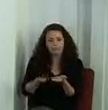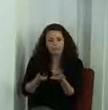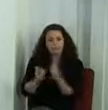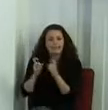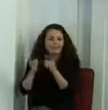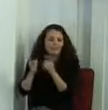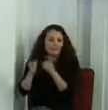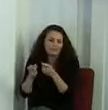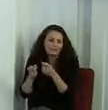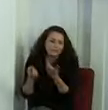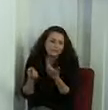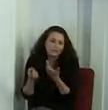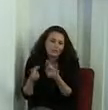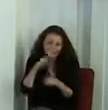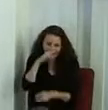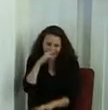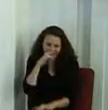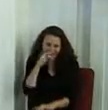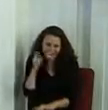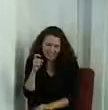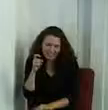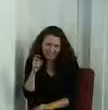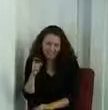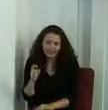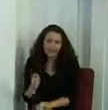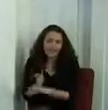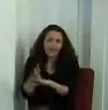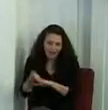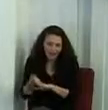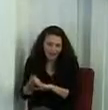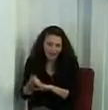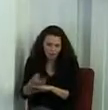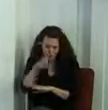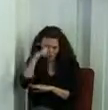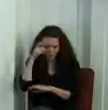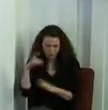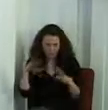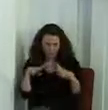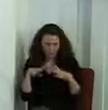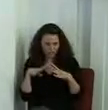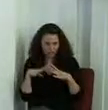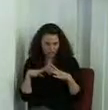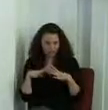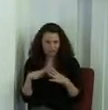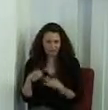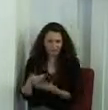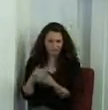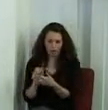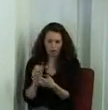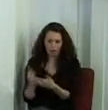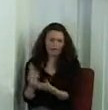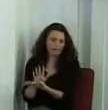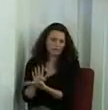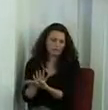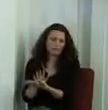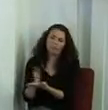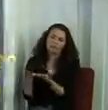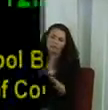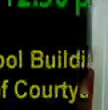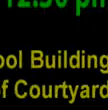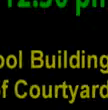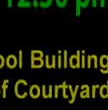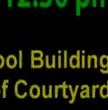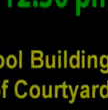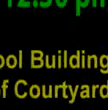in need before they go back to school after the summer recess. So please do start bringing those in from next week. People of